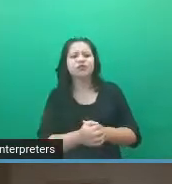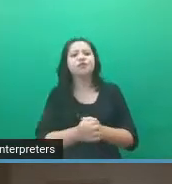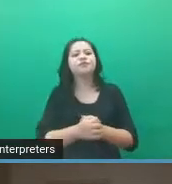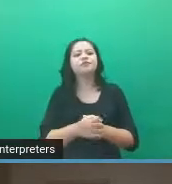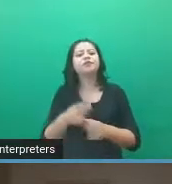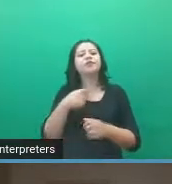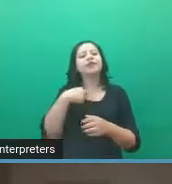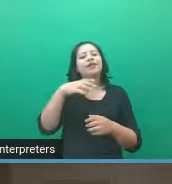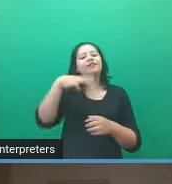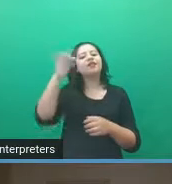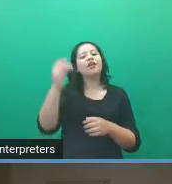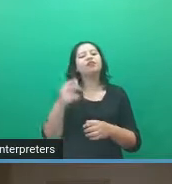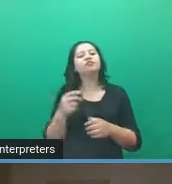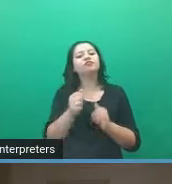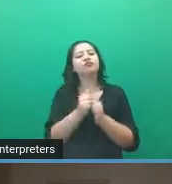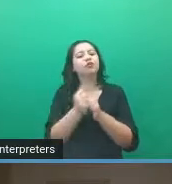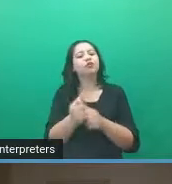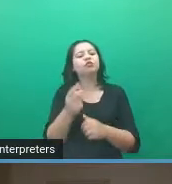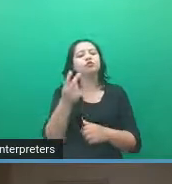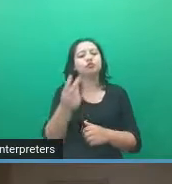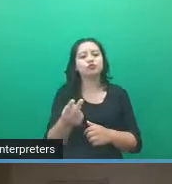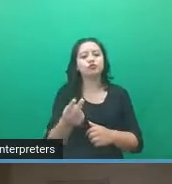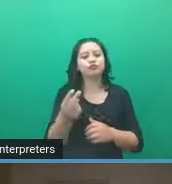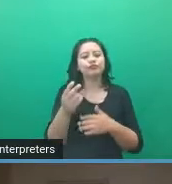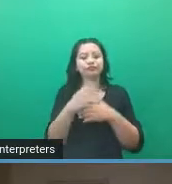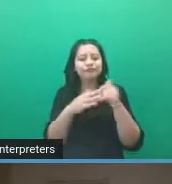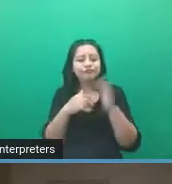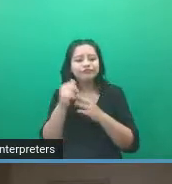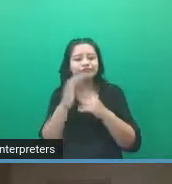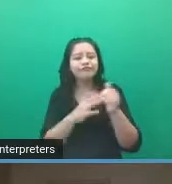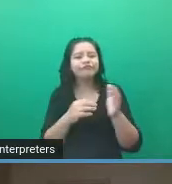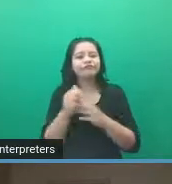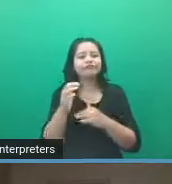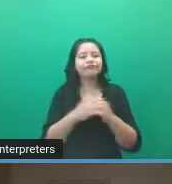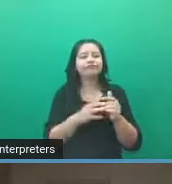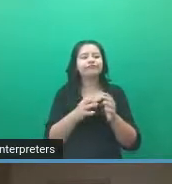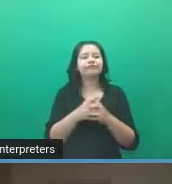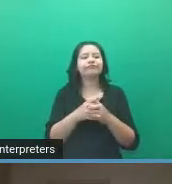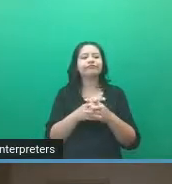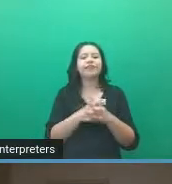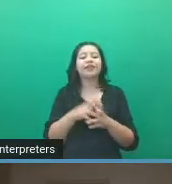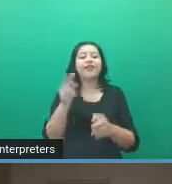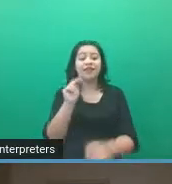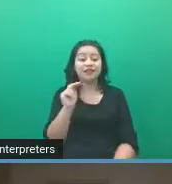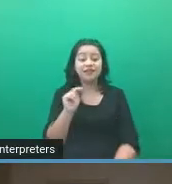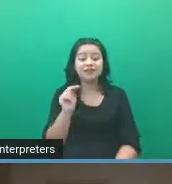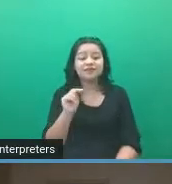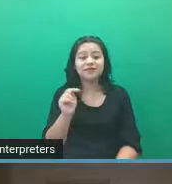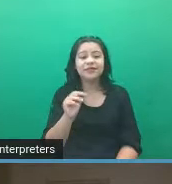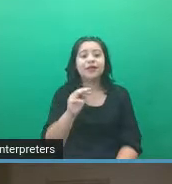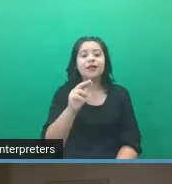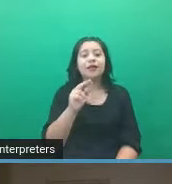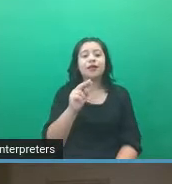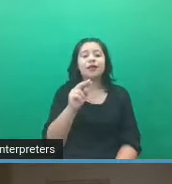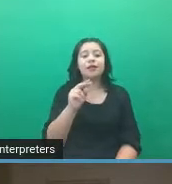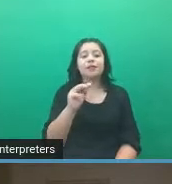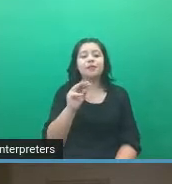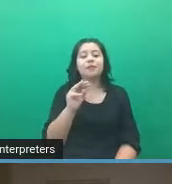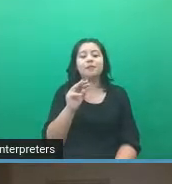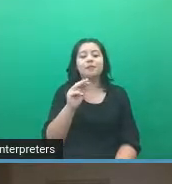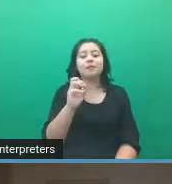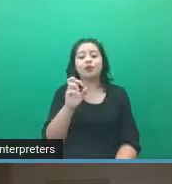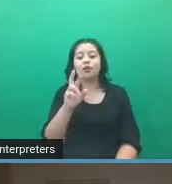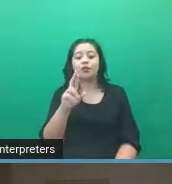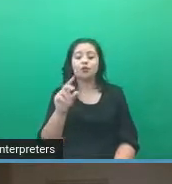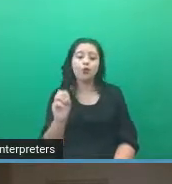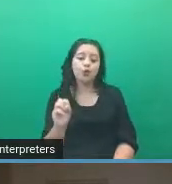found the following two comparable products that interestingly start with the letter M: Miro and Mural. Miro